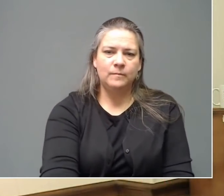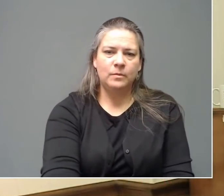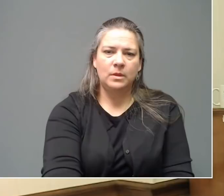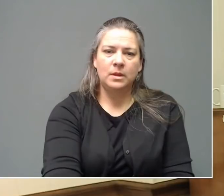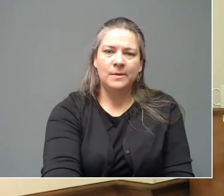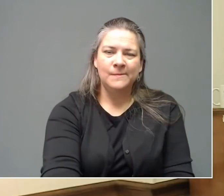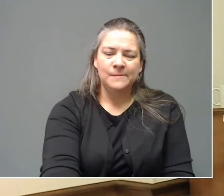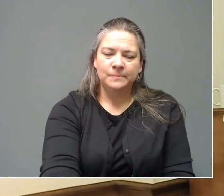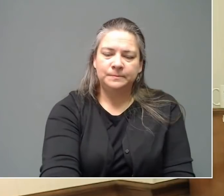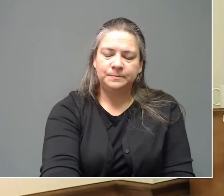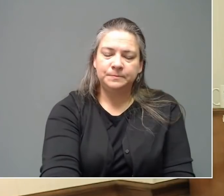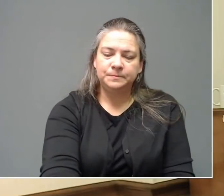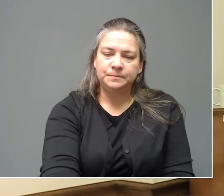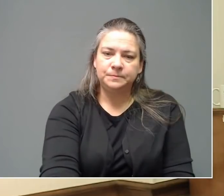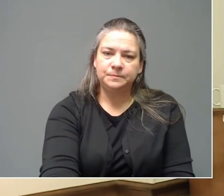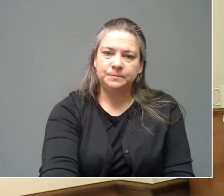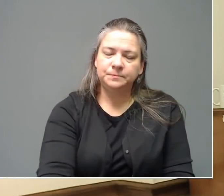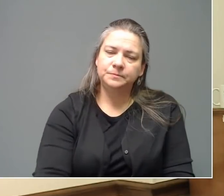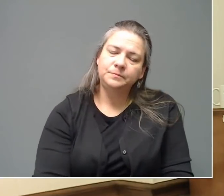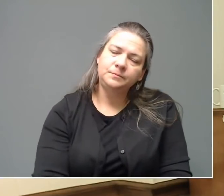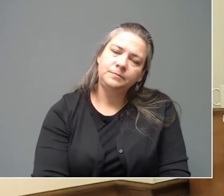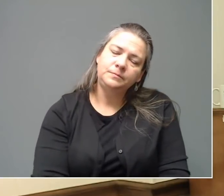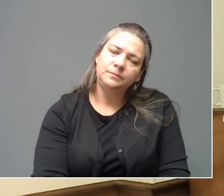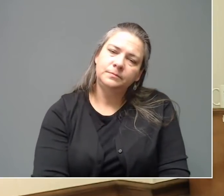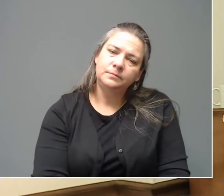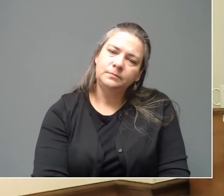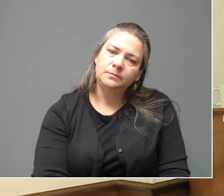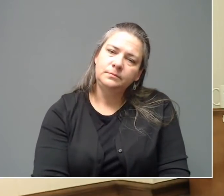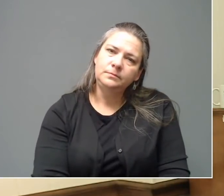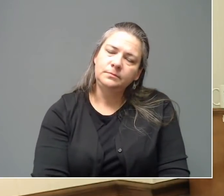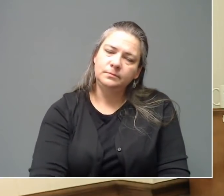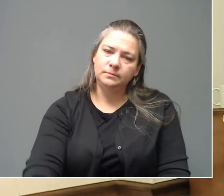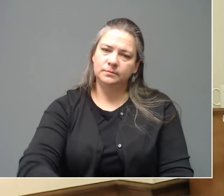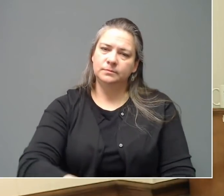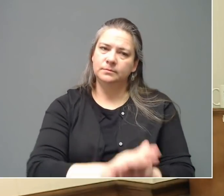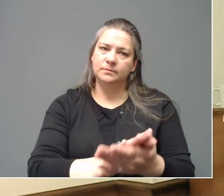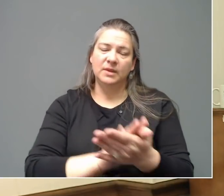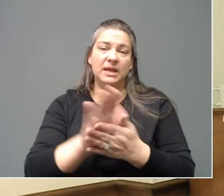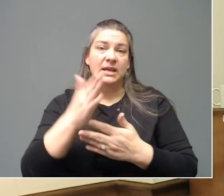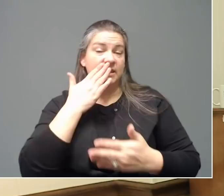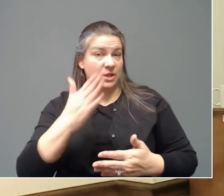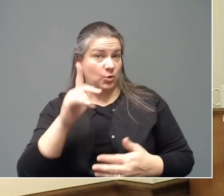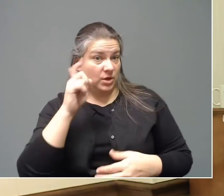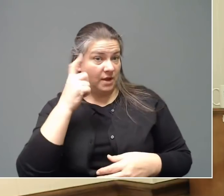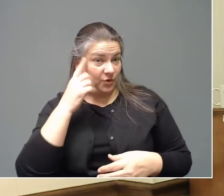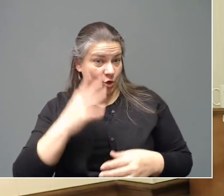Thank you, Governor. As the Governor said, I am giving you an update on